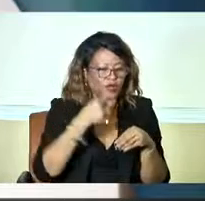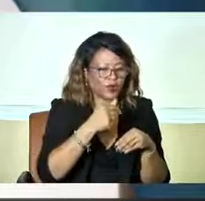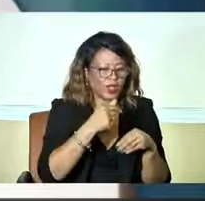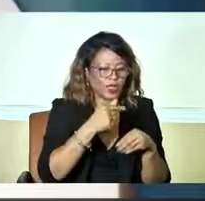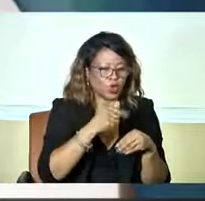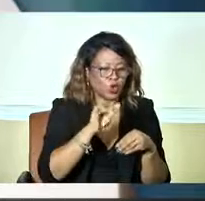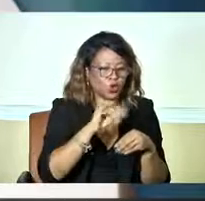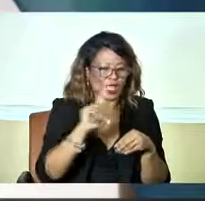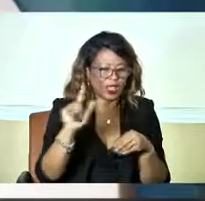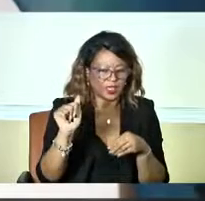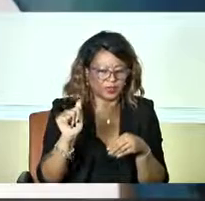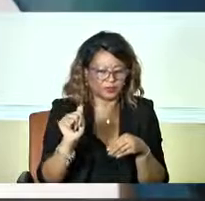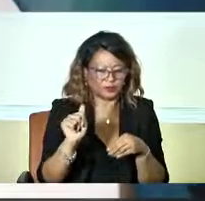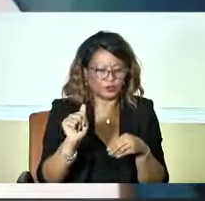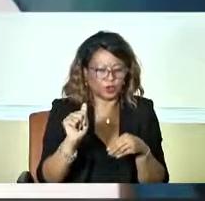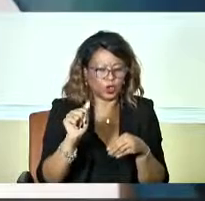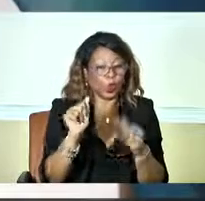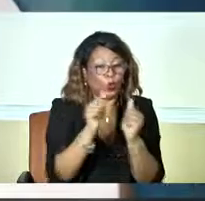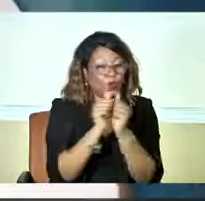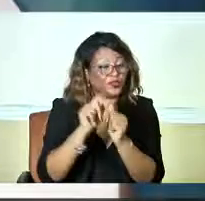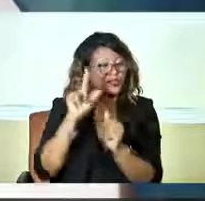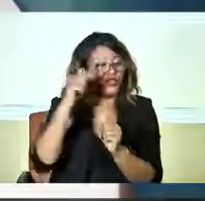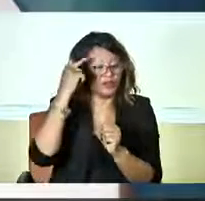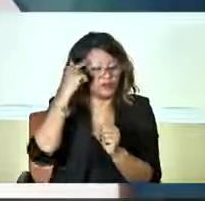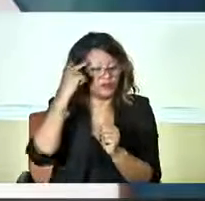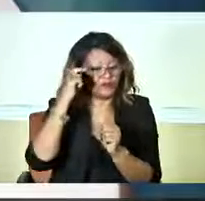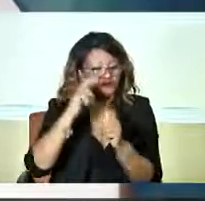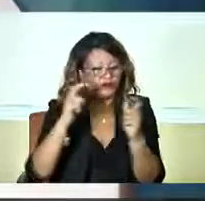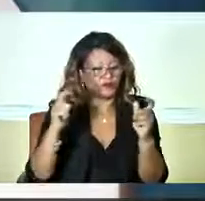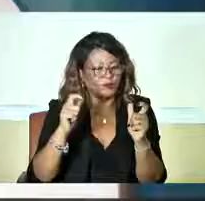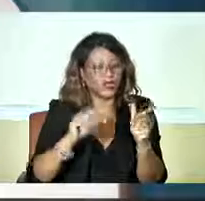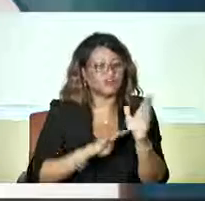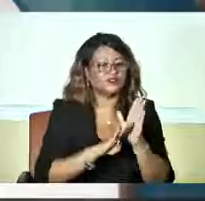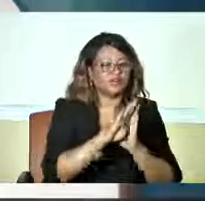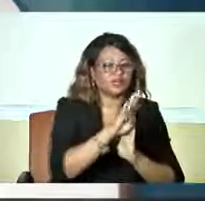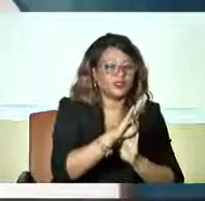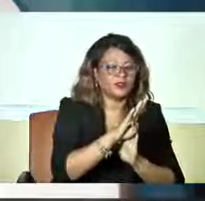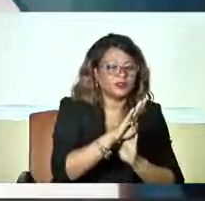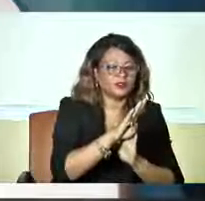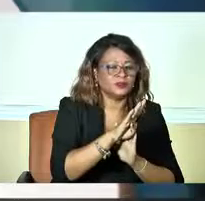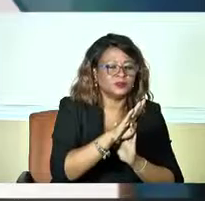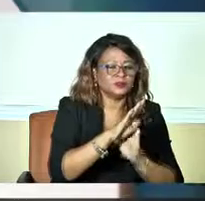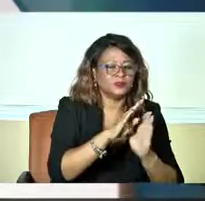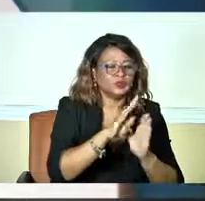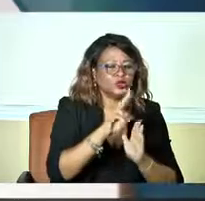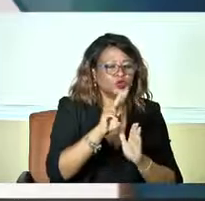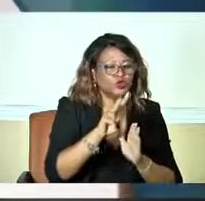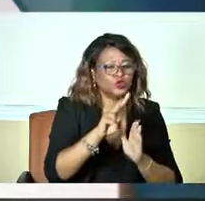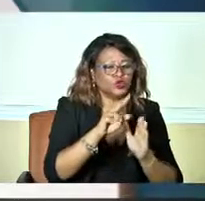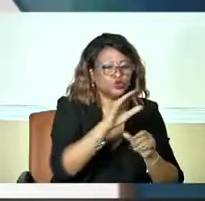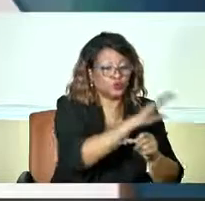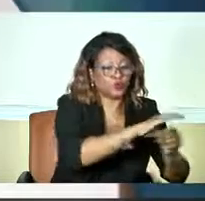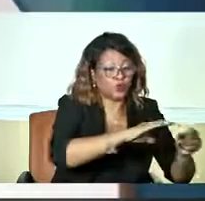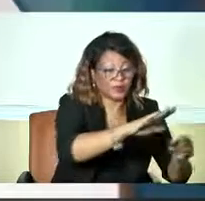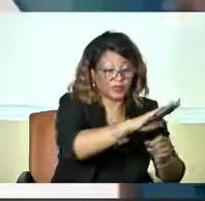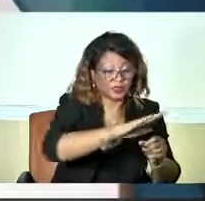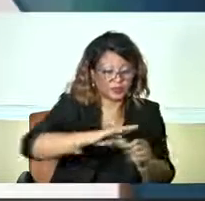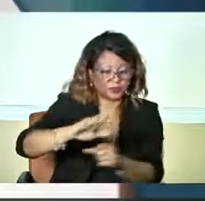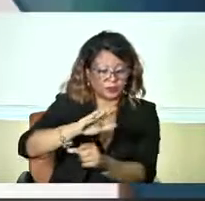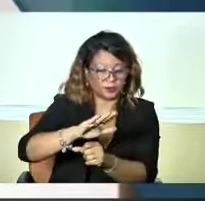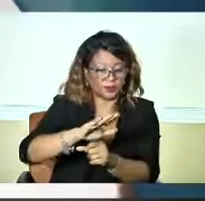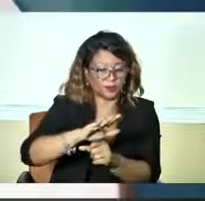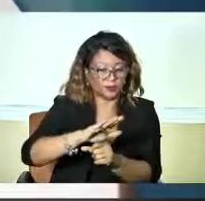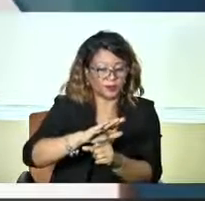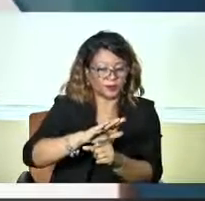Lucayan with the government for a massive development which was spanning 2 properties.